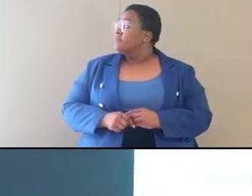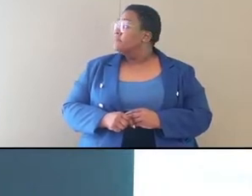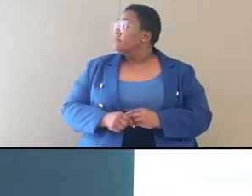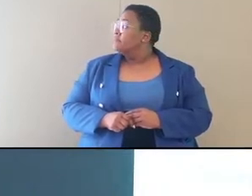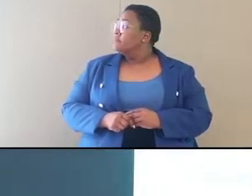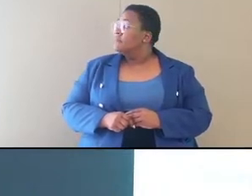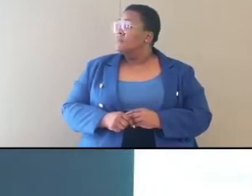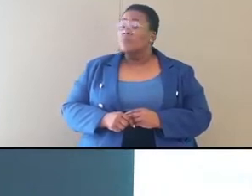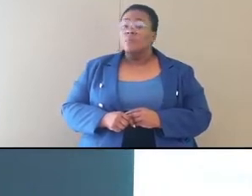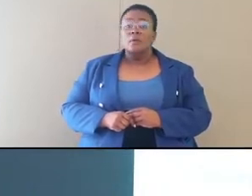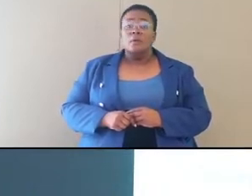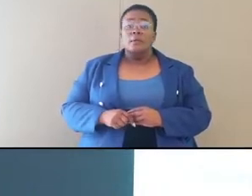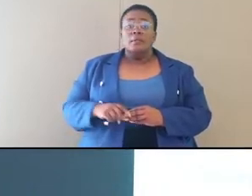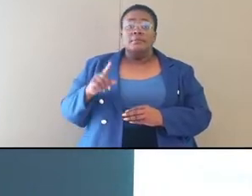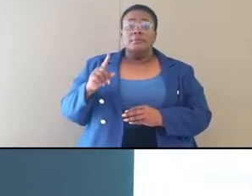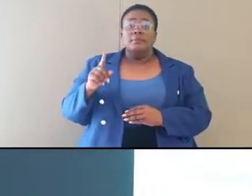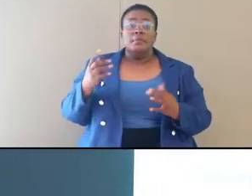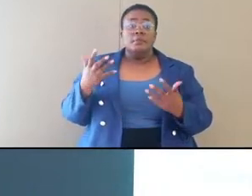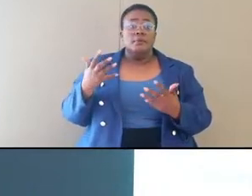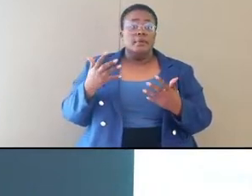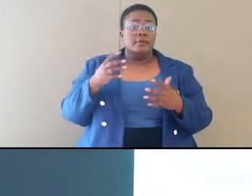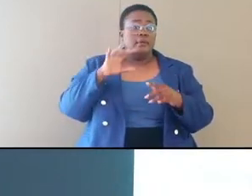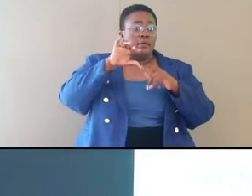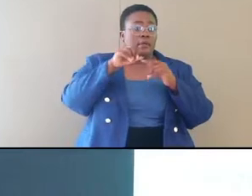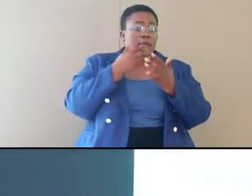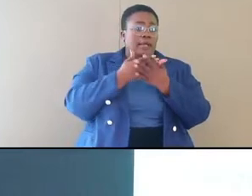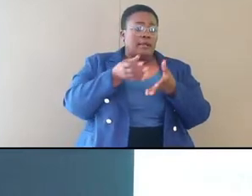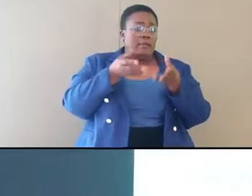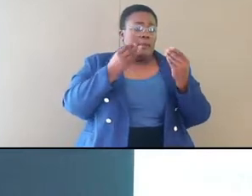You can find it in your summary.